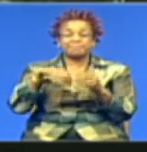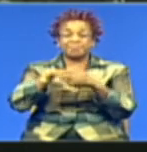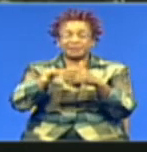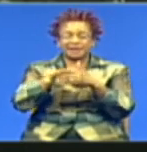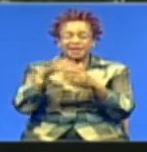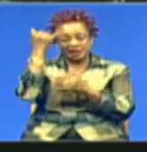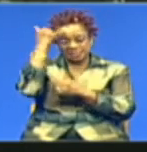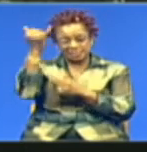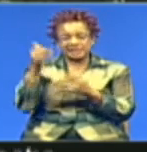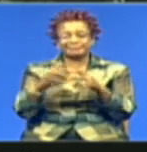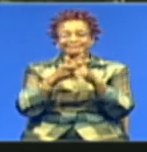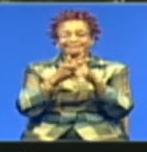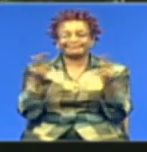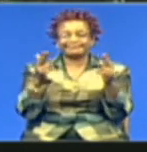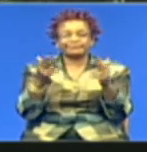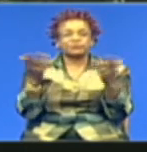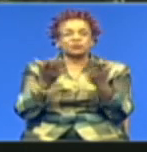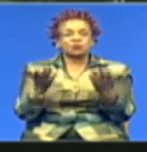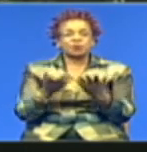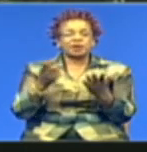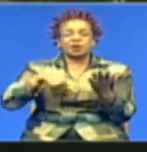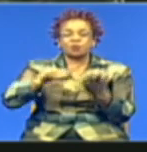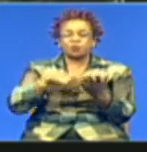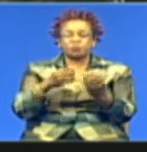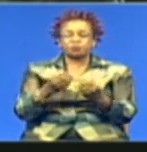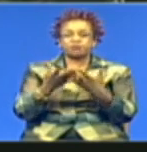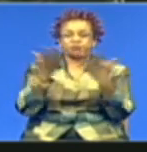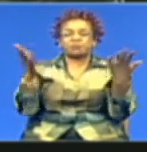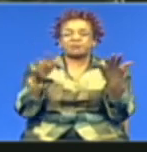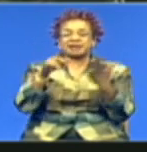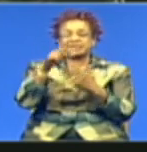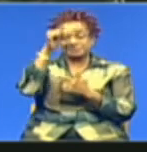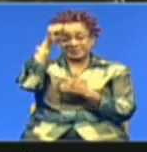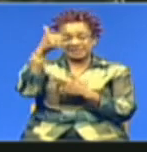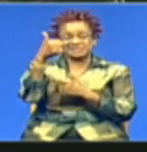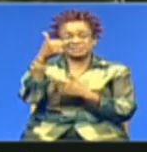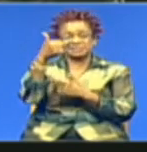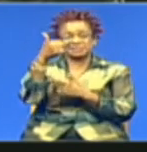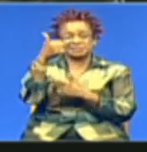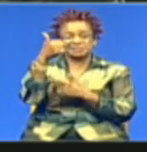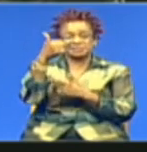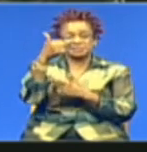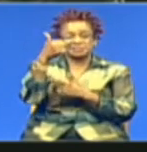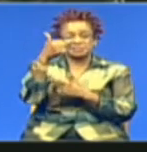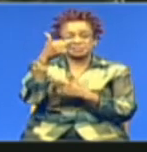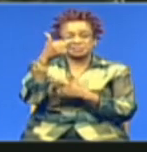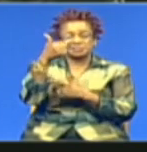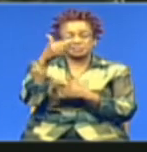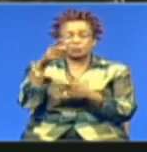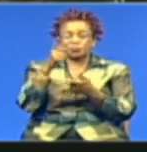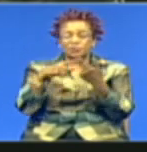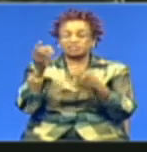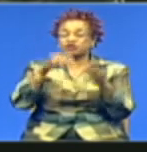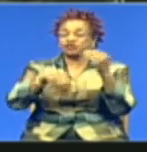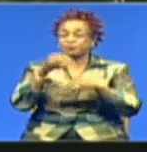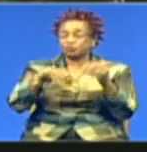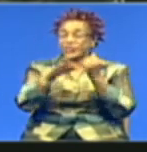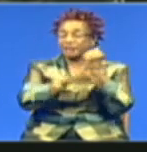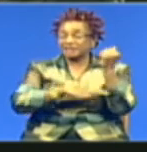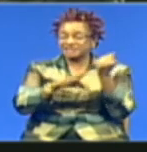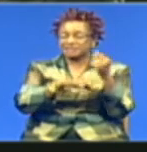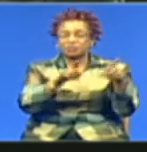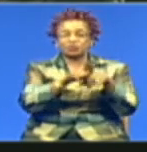time it was simply an idea where we were blown away by his brilliance, by all that he's contributed to the country, and by just